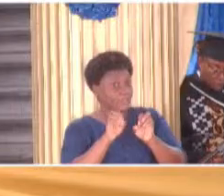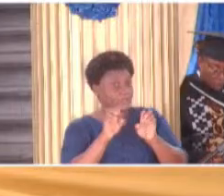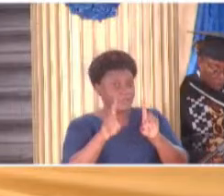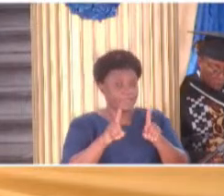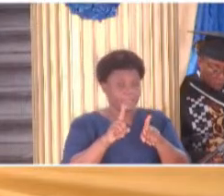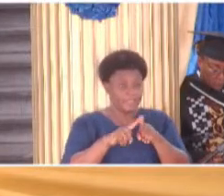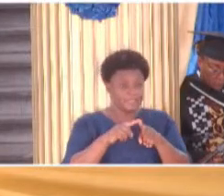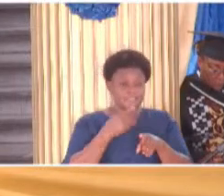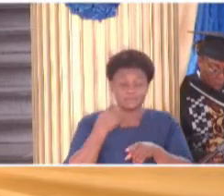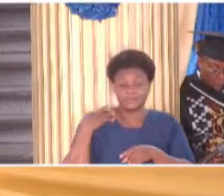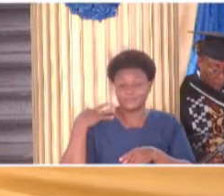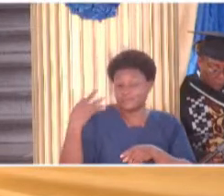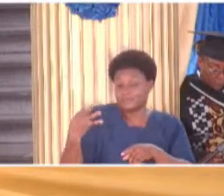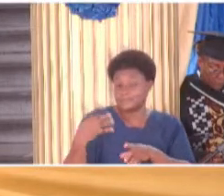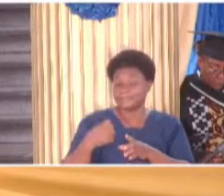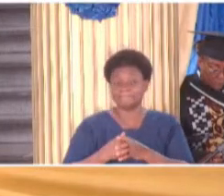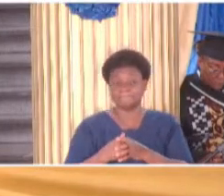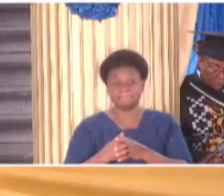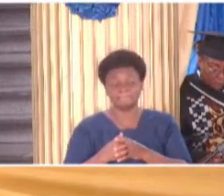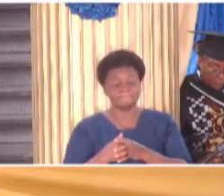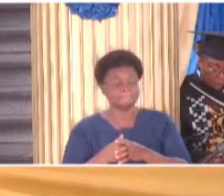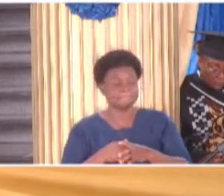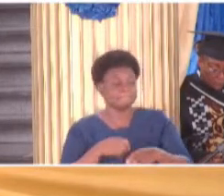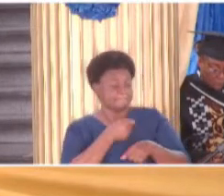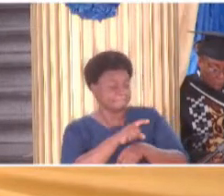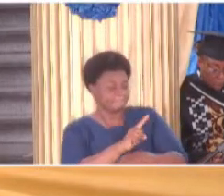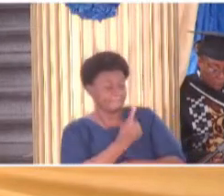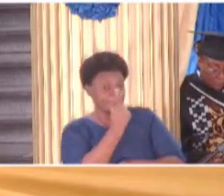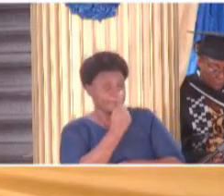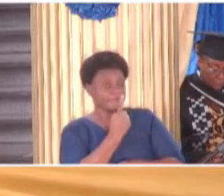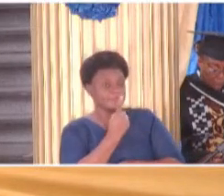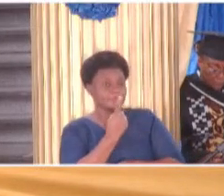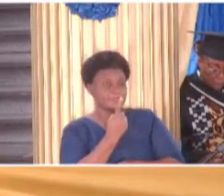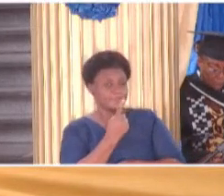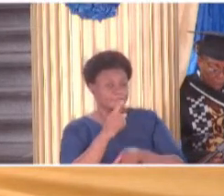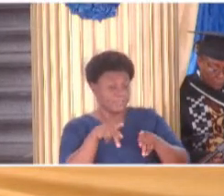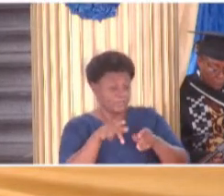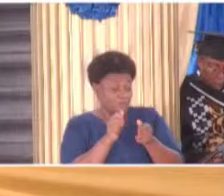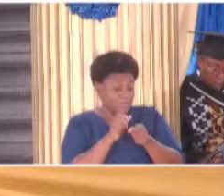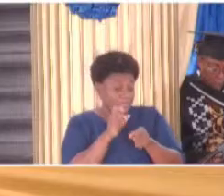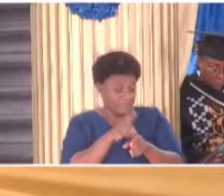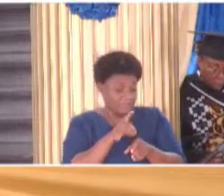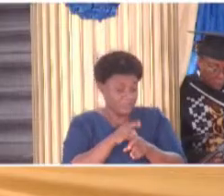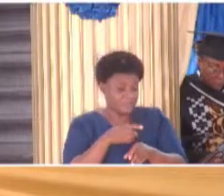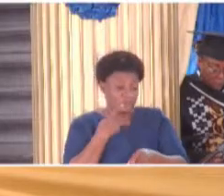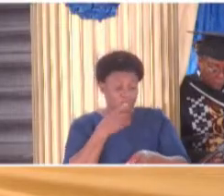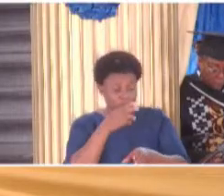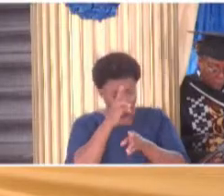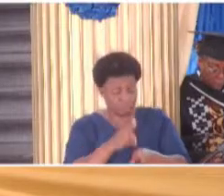and volunteerism, making her the first person with a disability to be so honored.